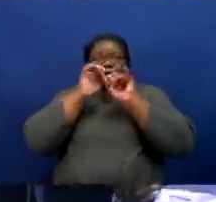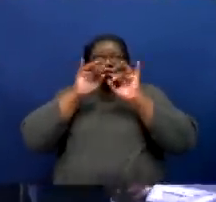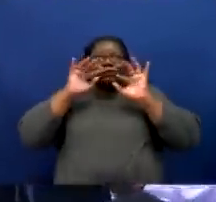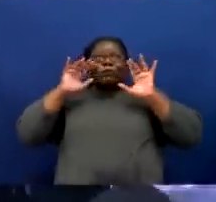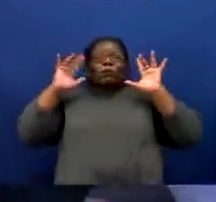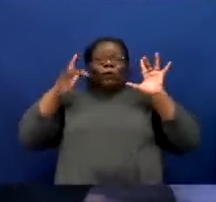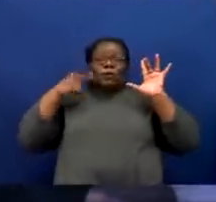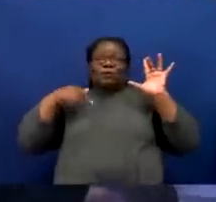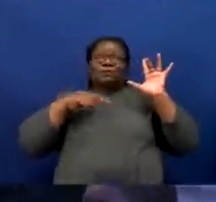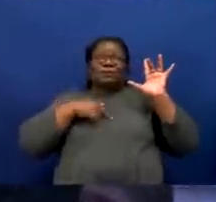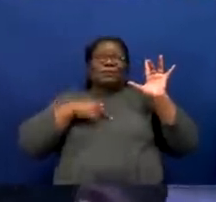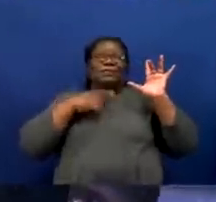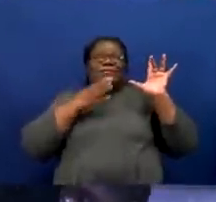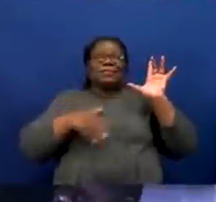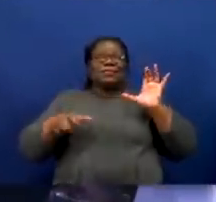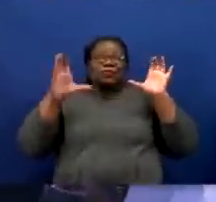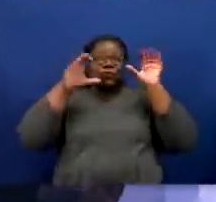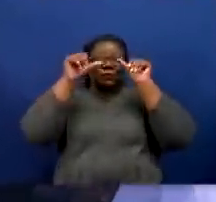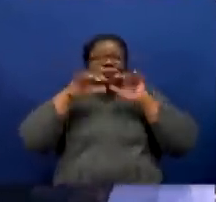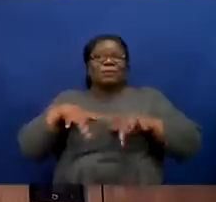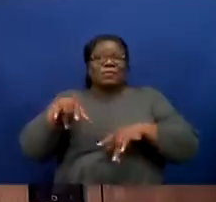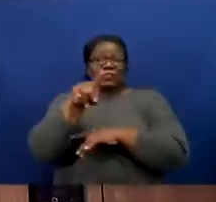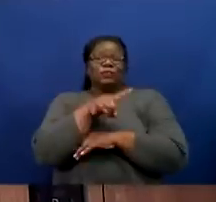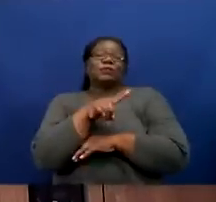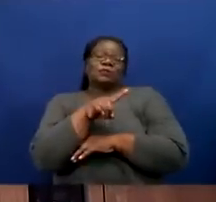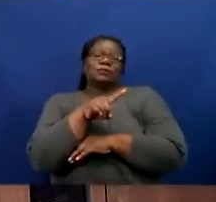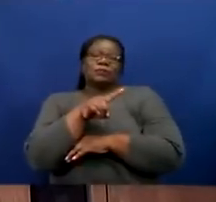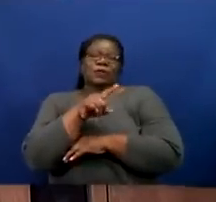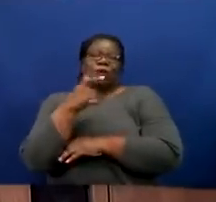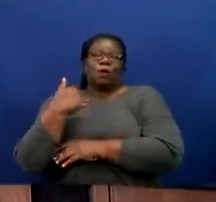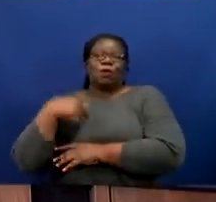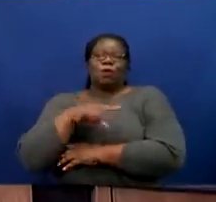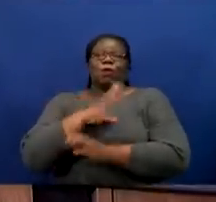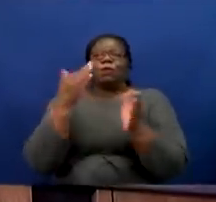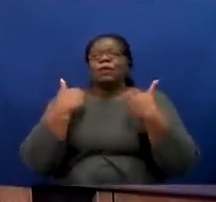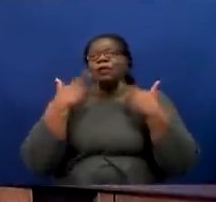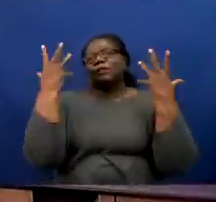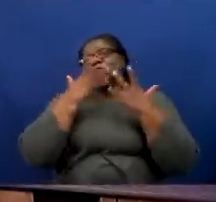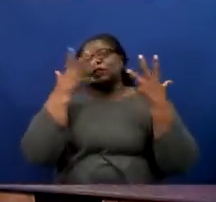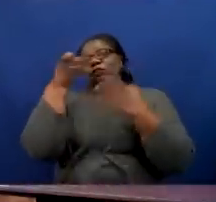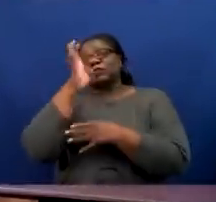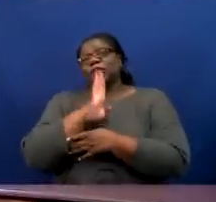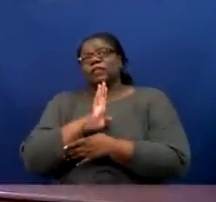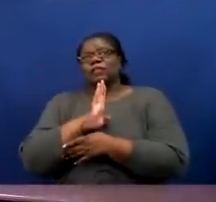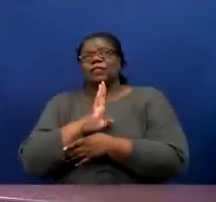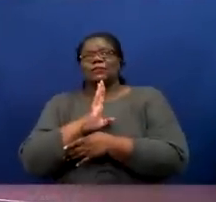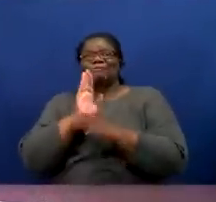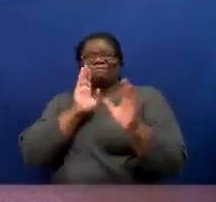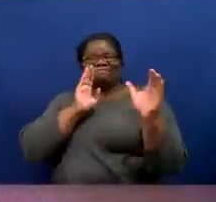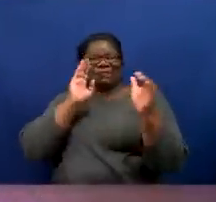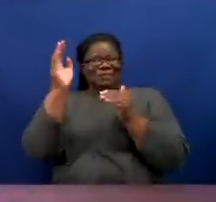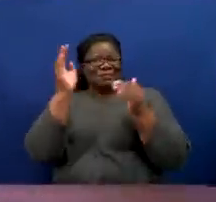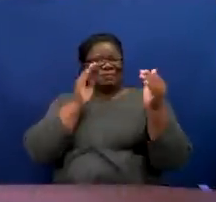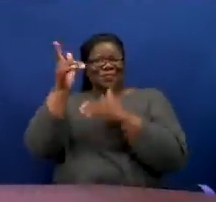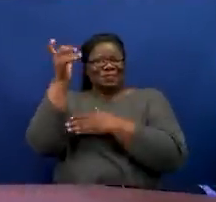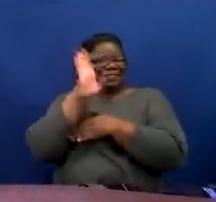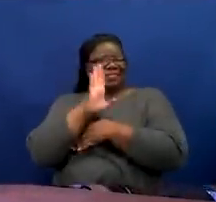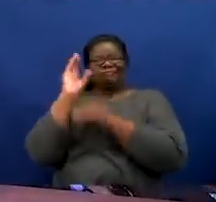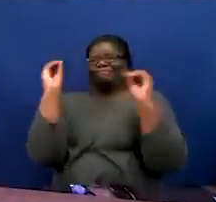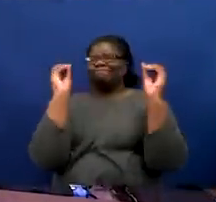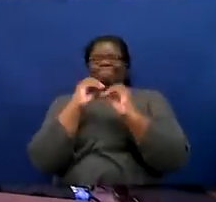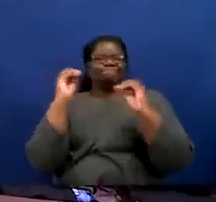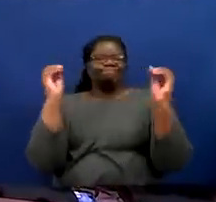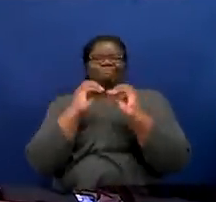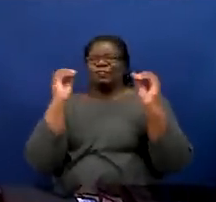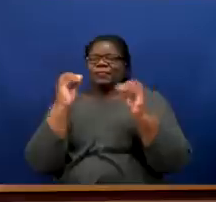abundantly above all you can ask or think. You've got an awesome God. There is nobody like Him. None can compare to Him